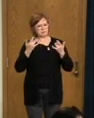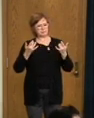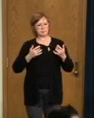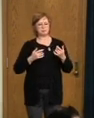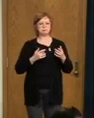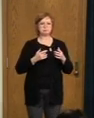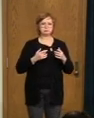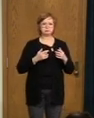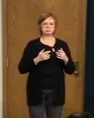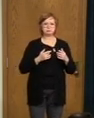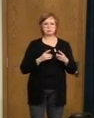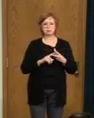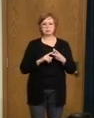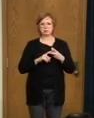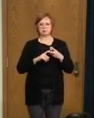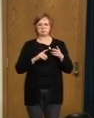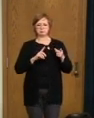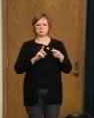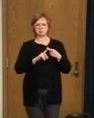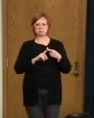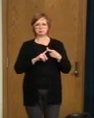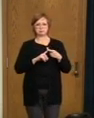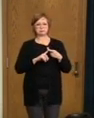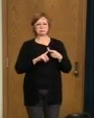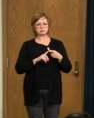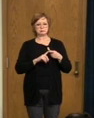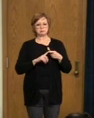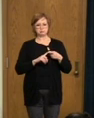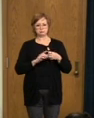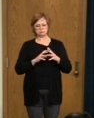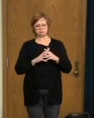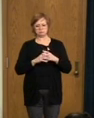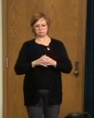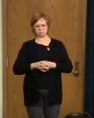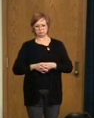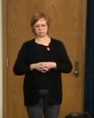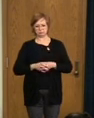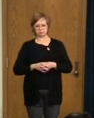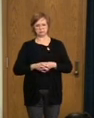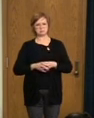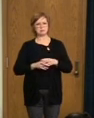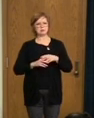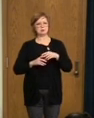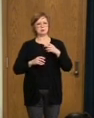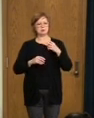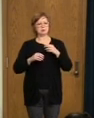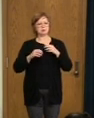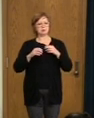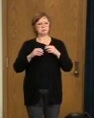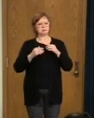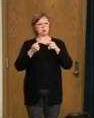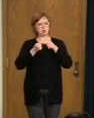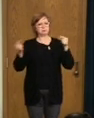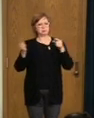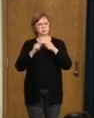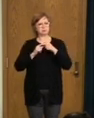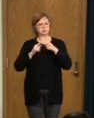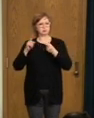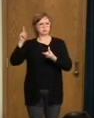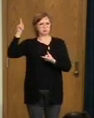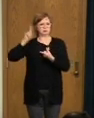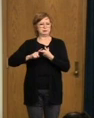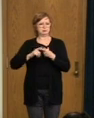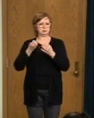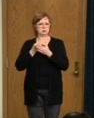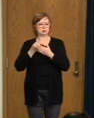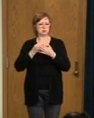your lockdowns or your opposition to lockdowns. Two things, I guess, at this particular